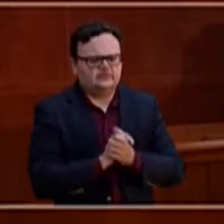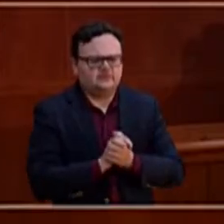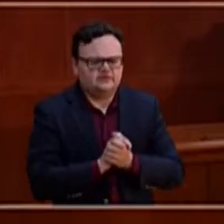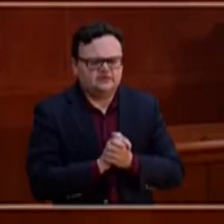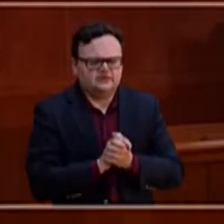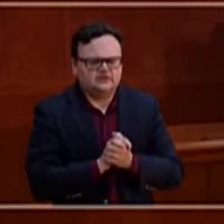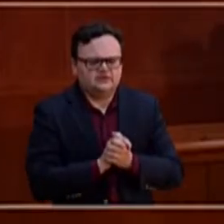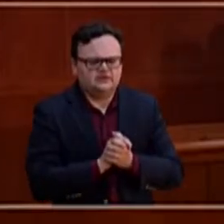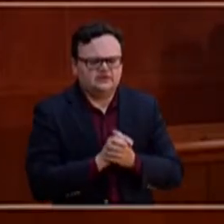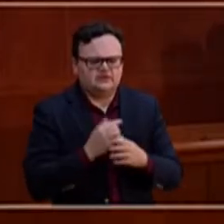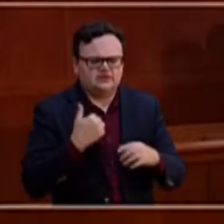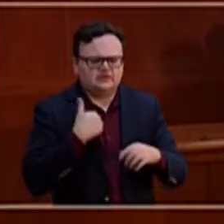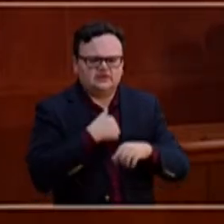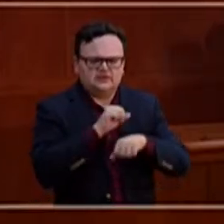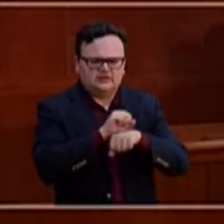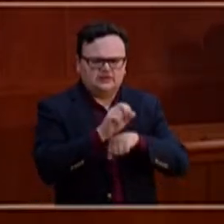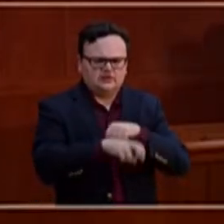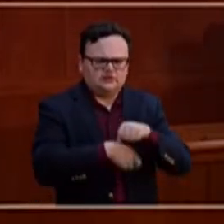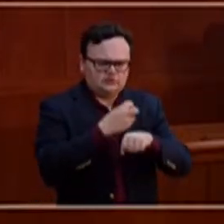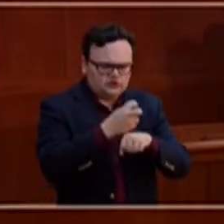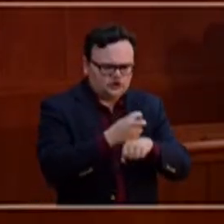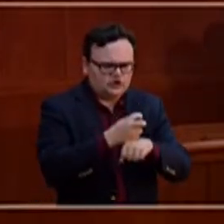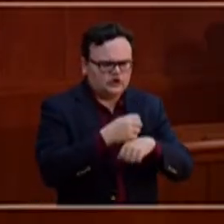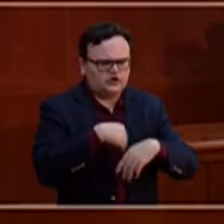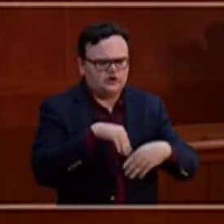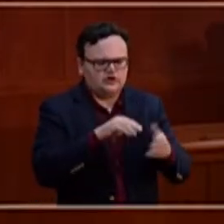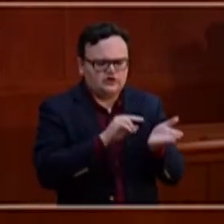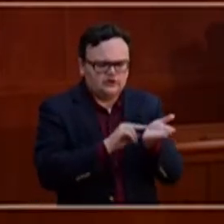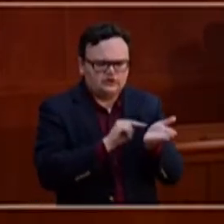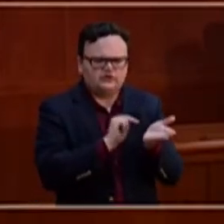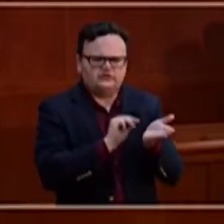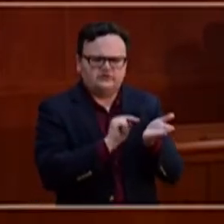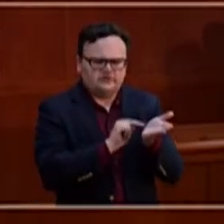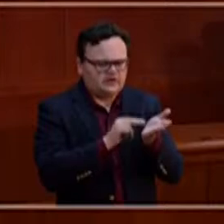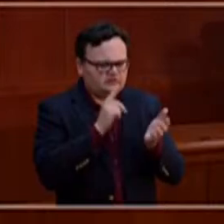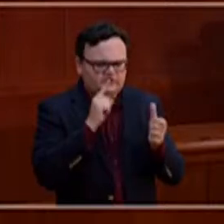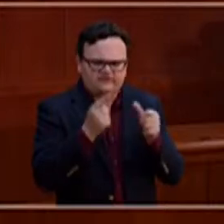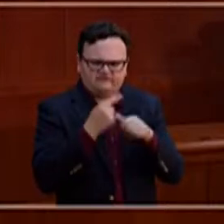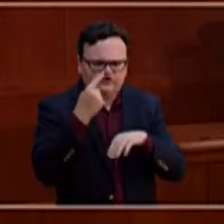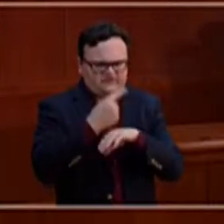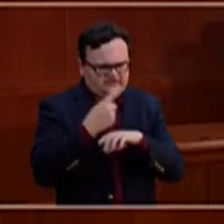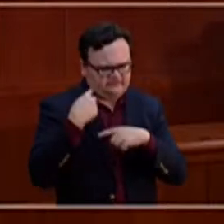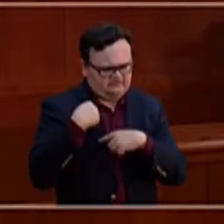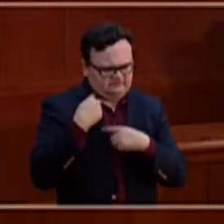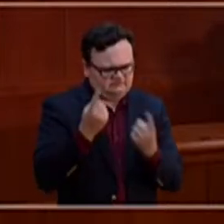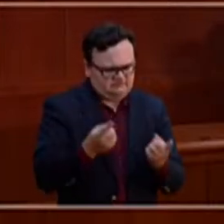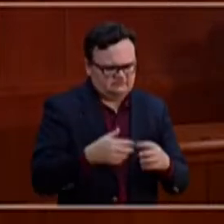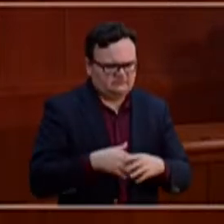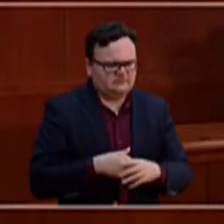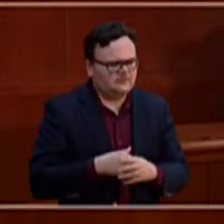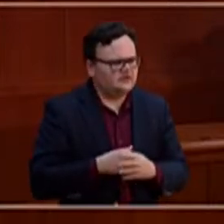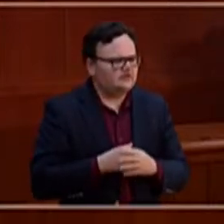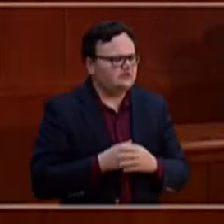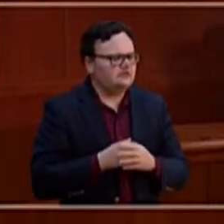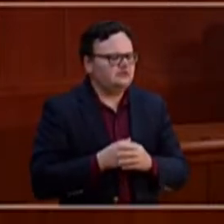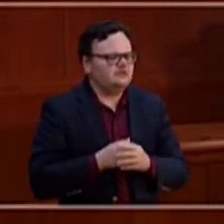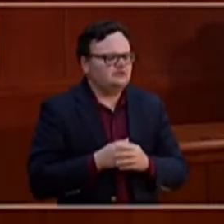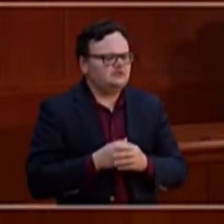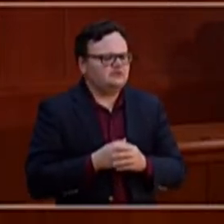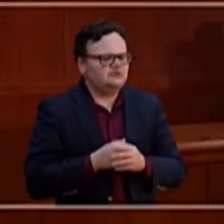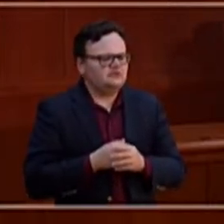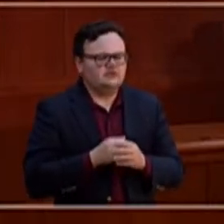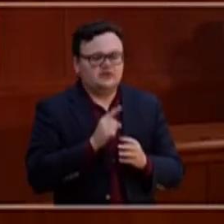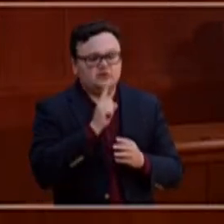been working out of the Emergency Operations Center since day one of activation, and it has certainly